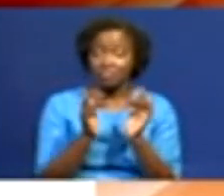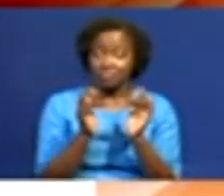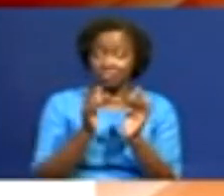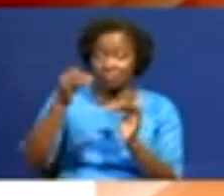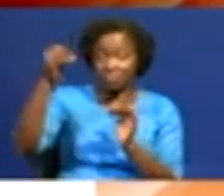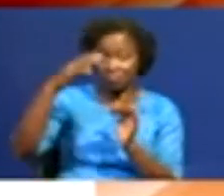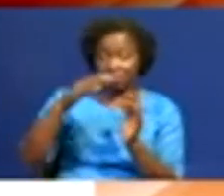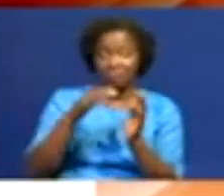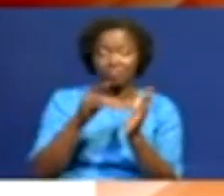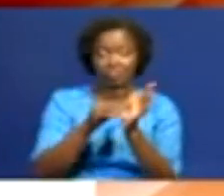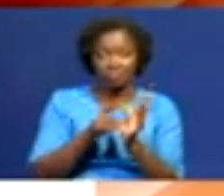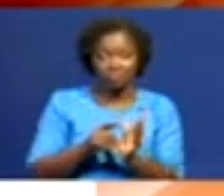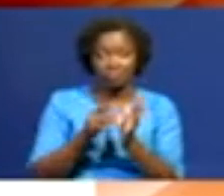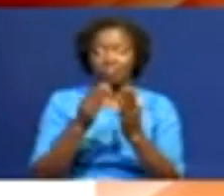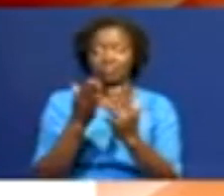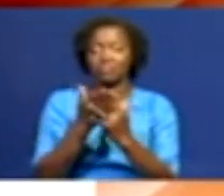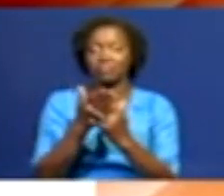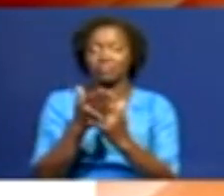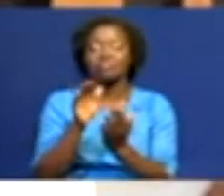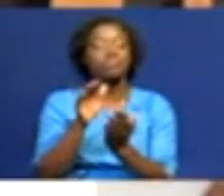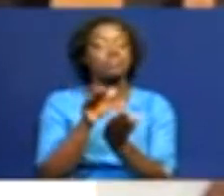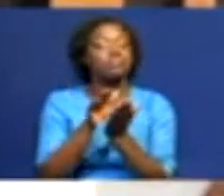bank and its corporate clients.